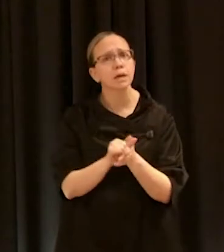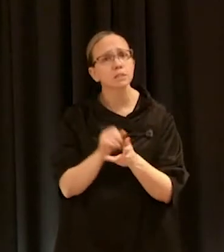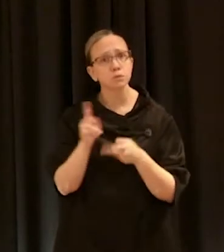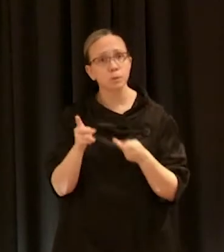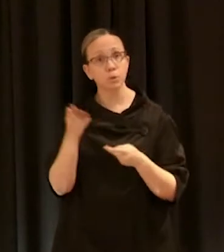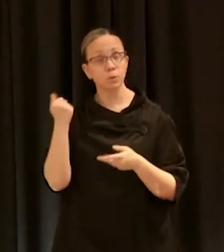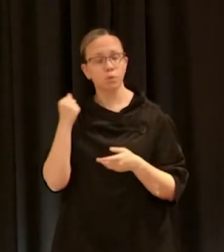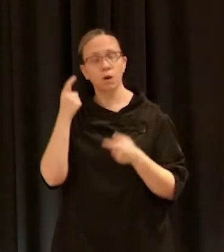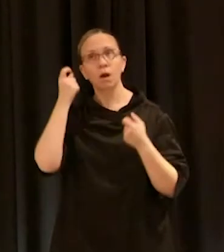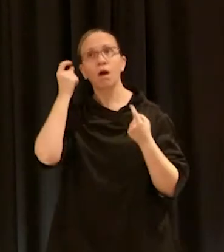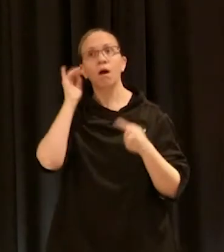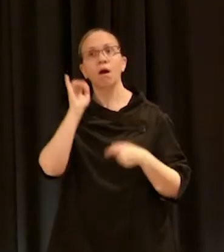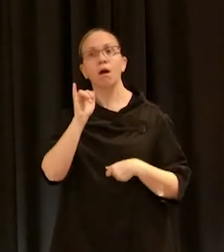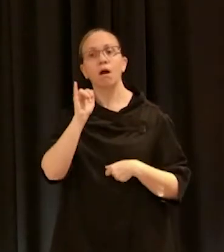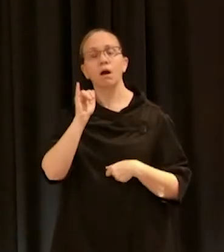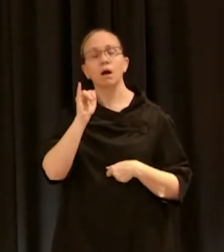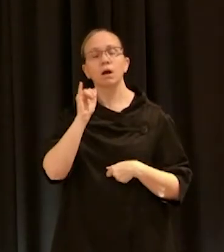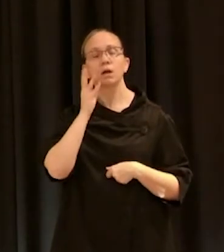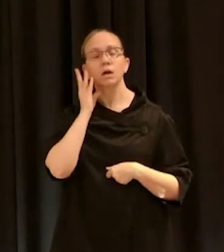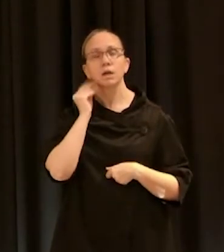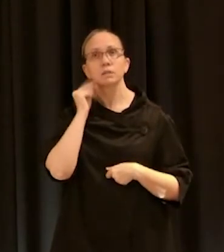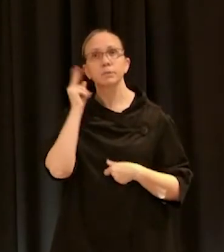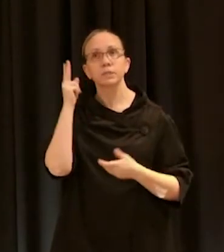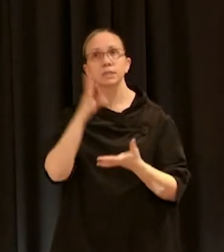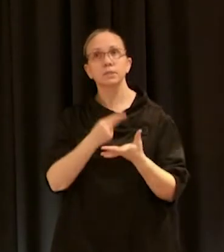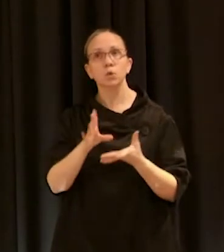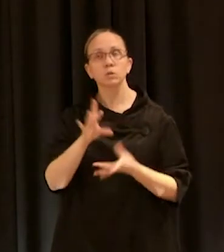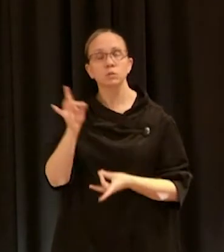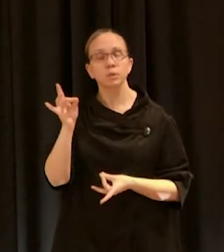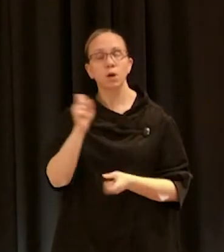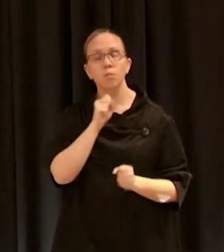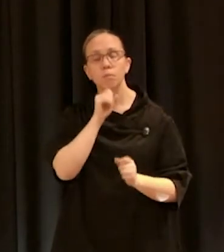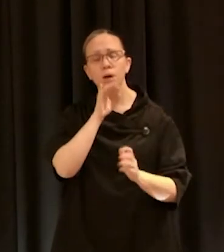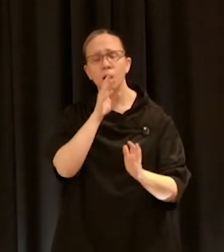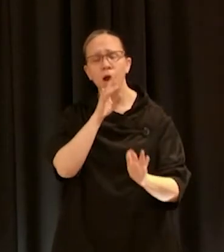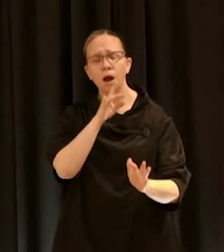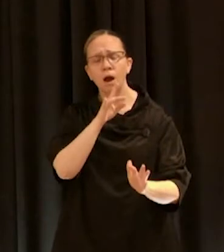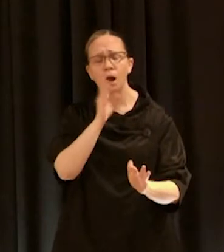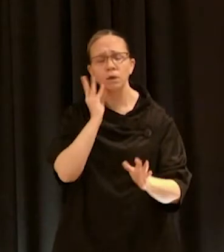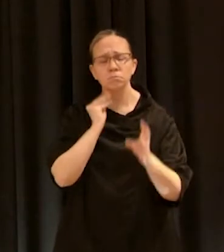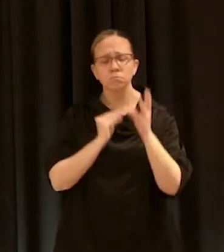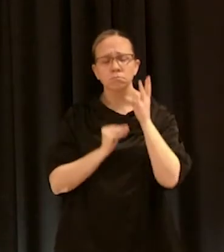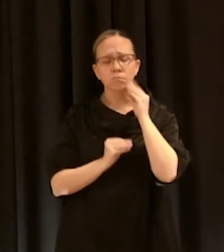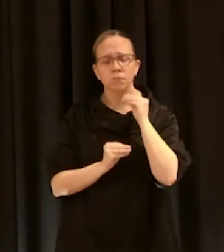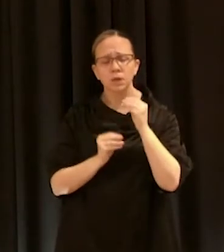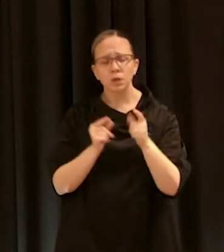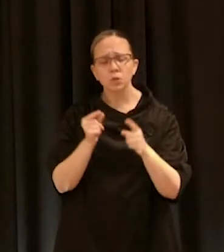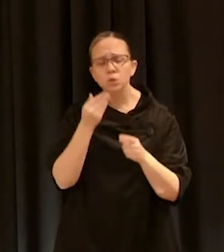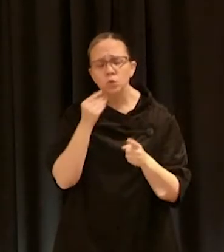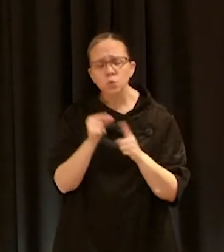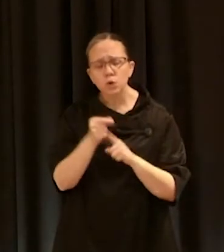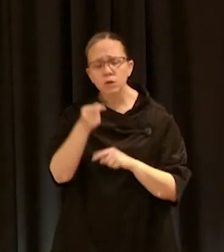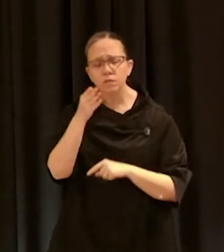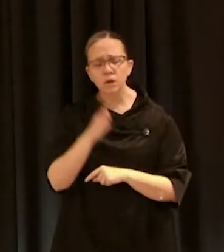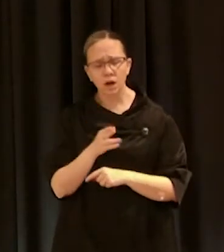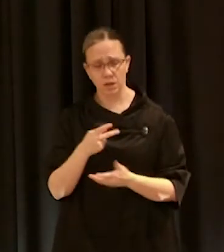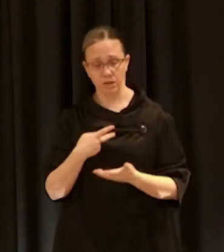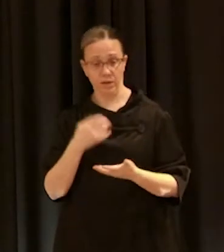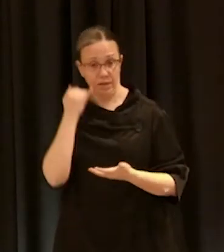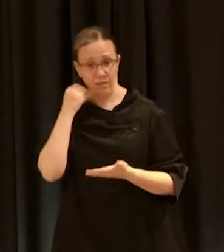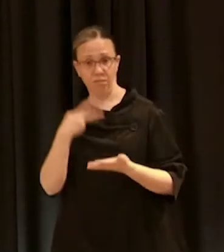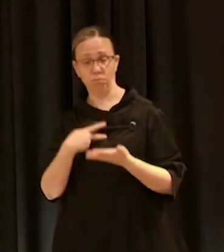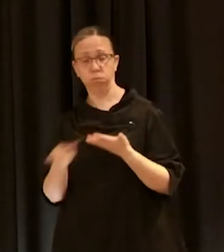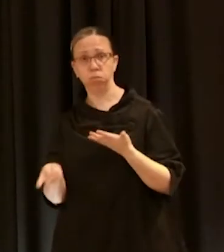who were once enlightened, having tasted the heavenly gift, made partakers of the Holy Ghost, have tasted the good word of God, the powers of the world to come, if they should fall